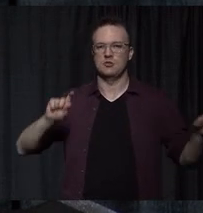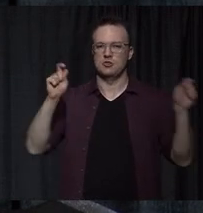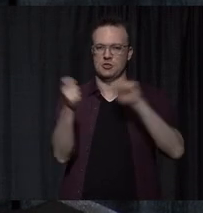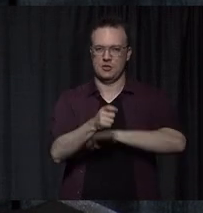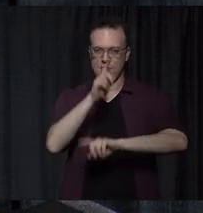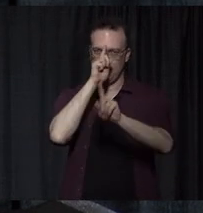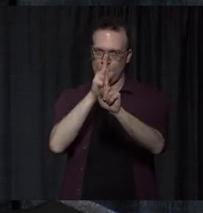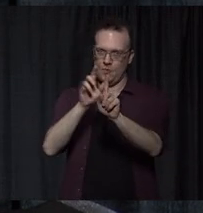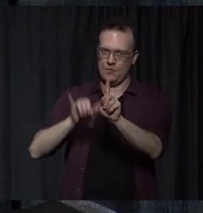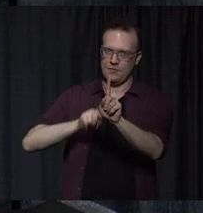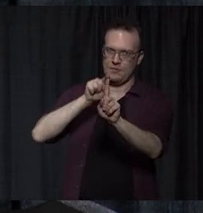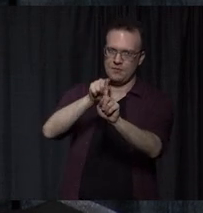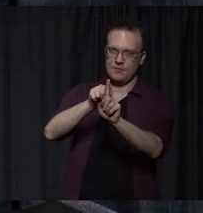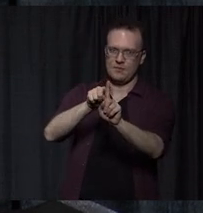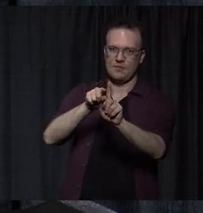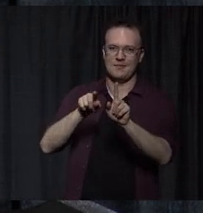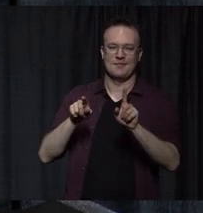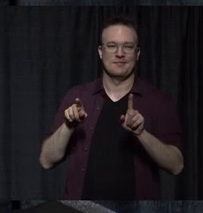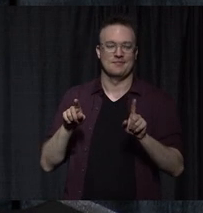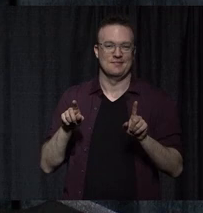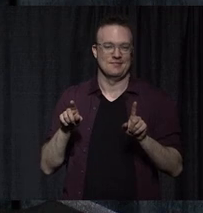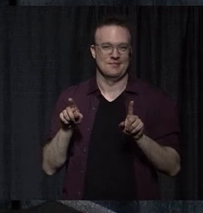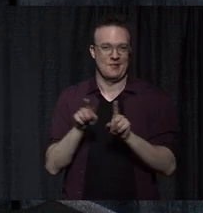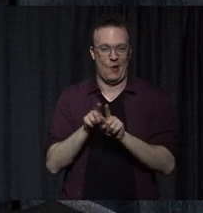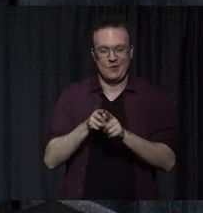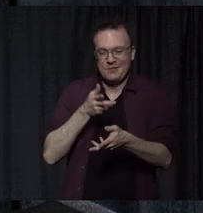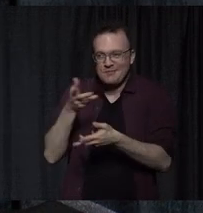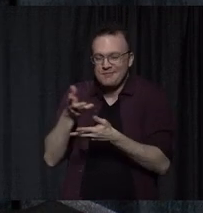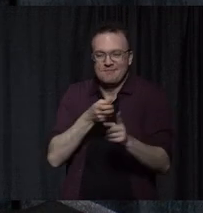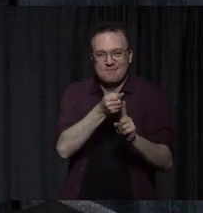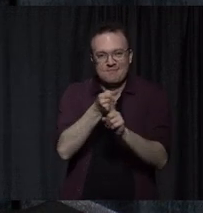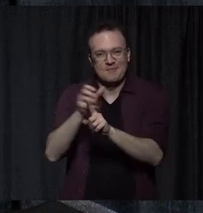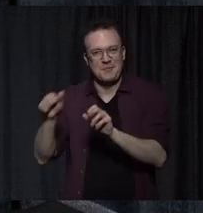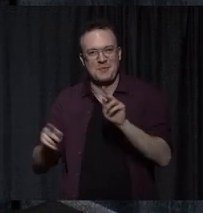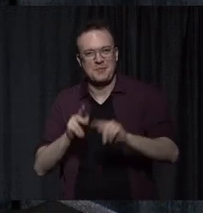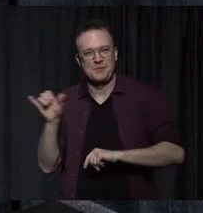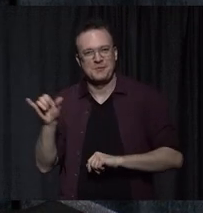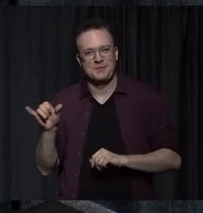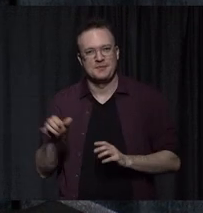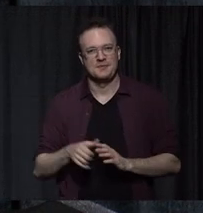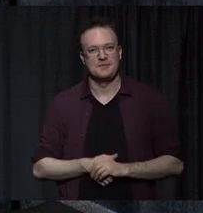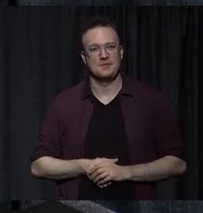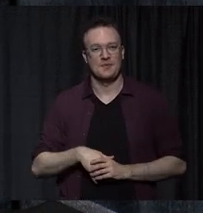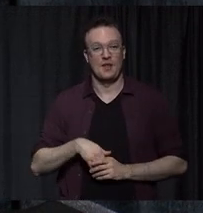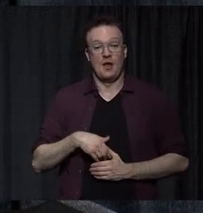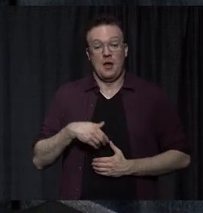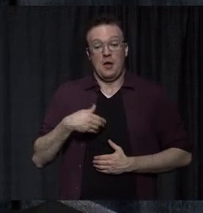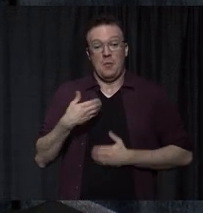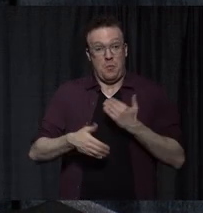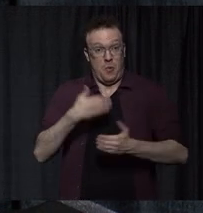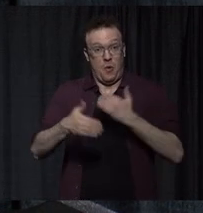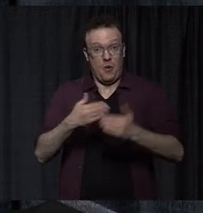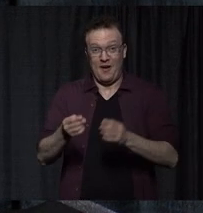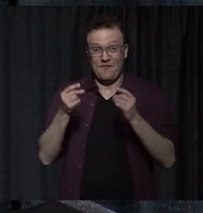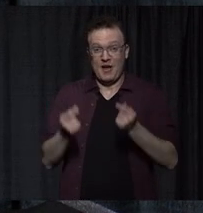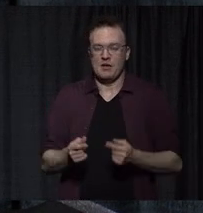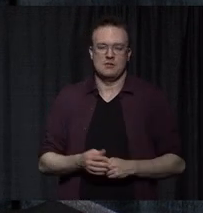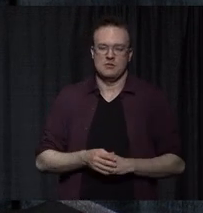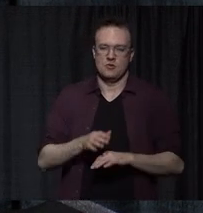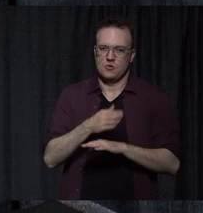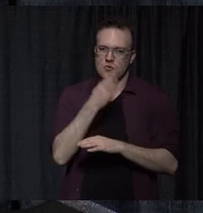change, and to do this with others. While progress is often painfully slow, there are